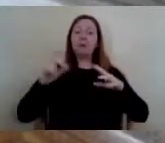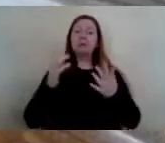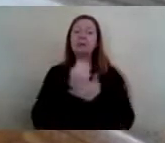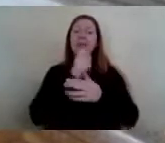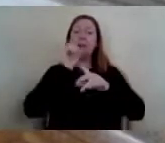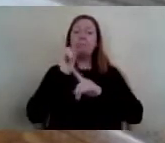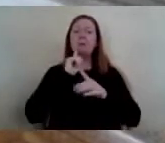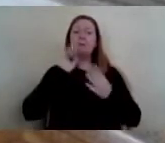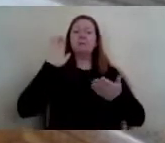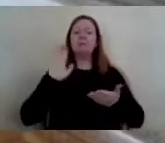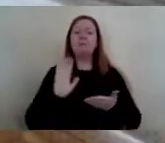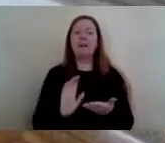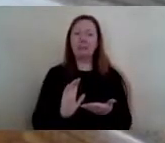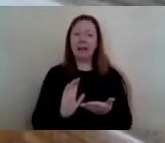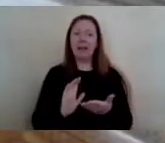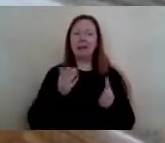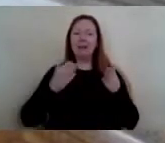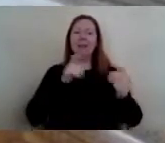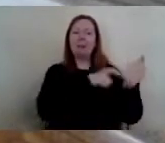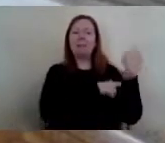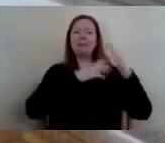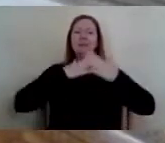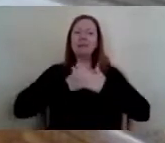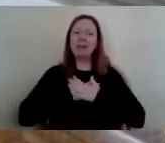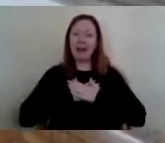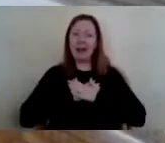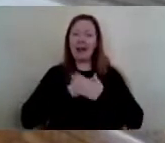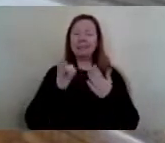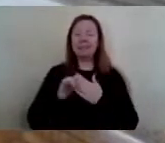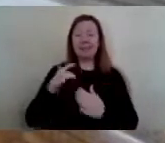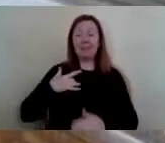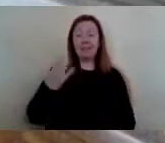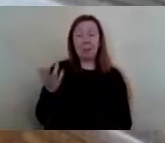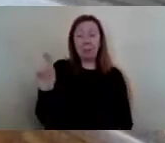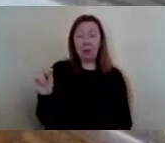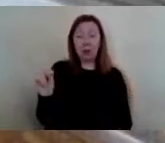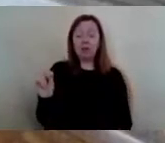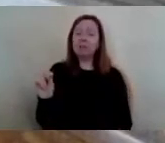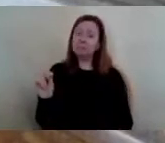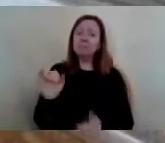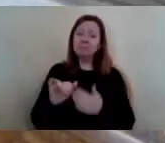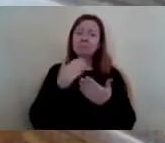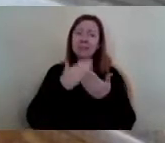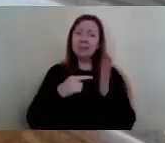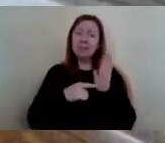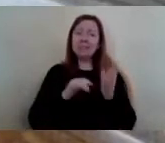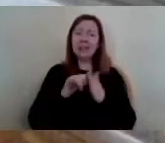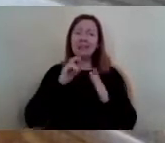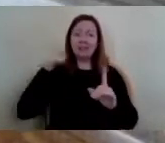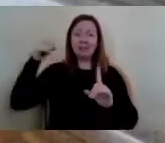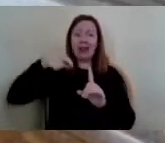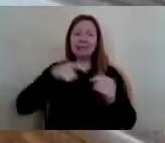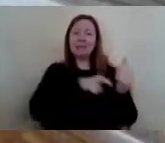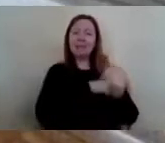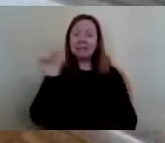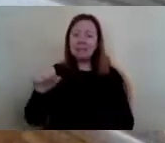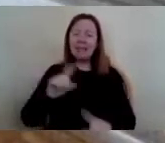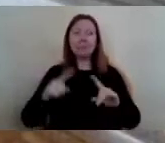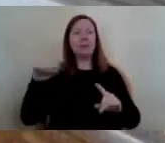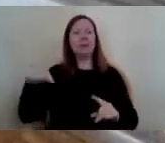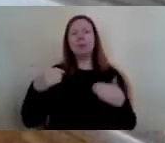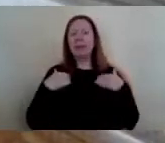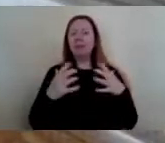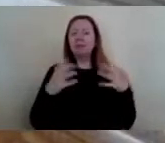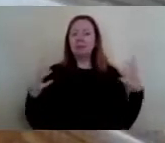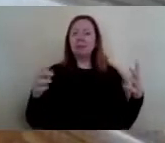nervous system down, let those muscles relax. That burning sensation is definitely a good sign that you're activating muscles, but we only have so